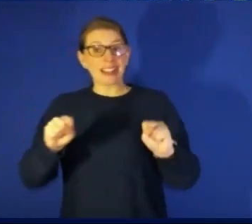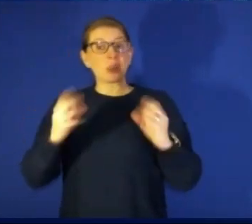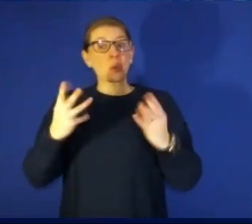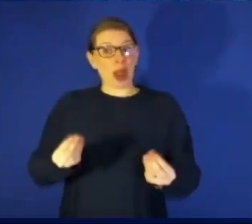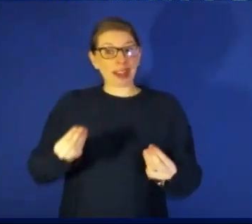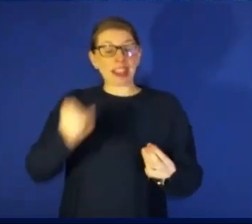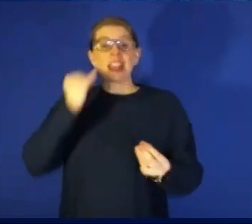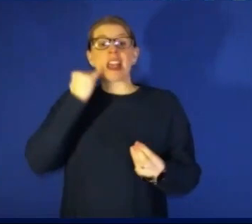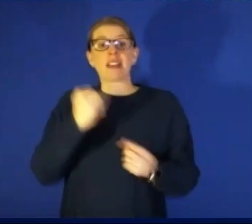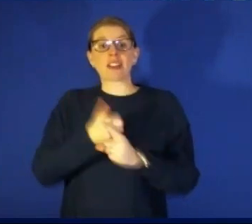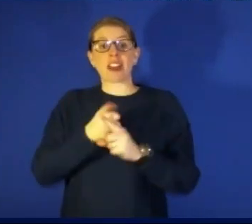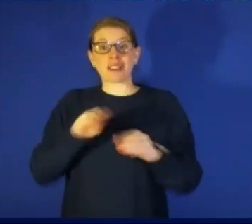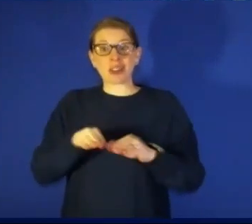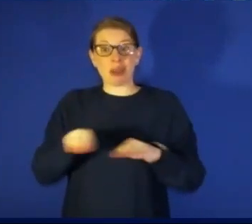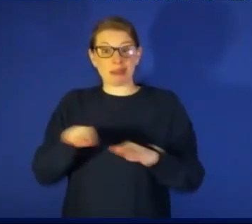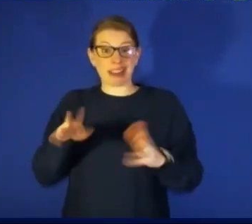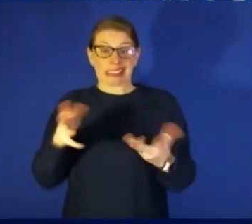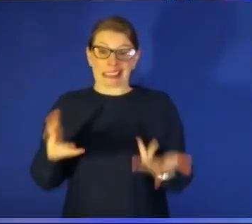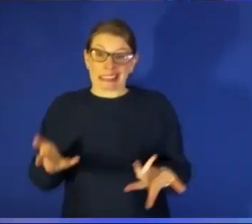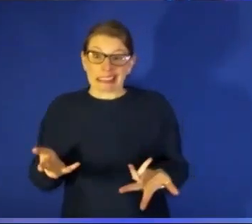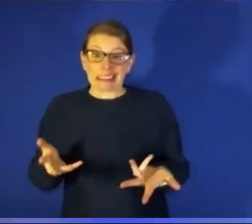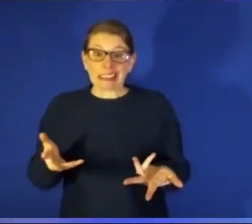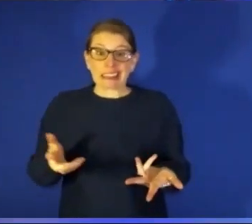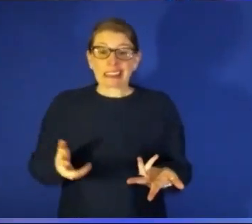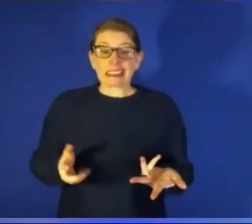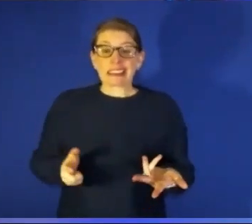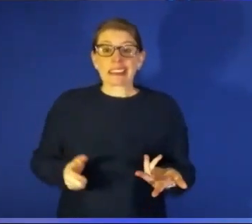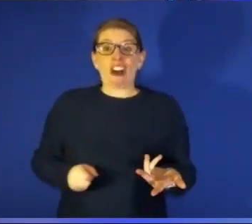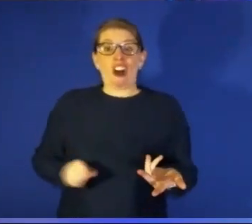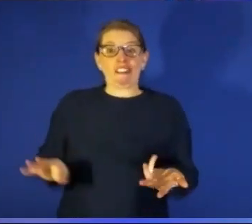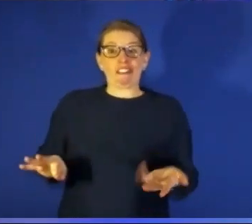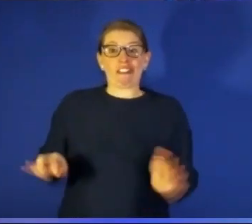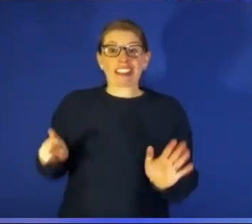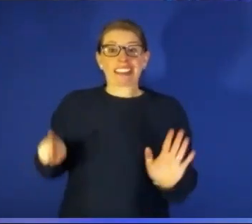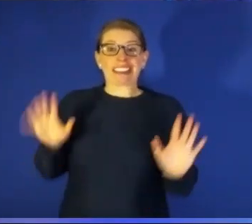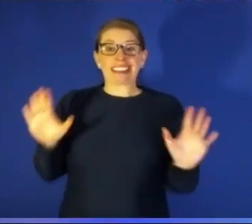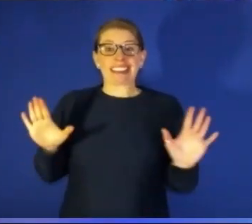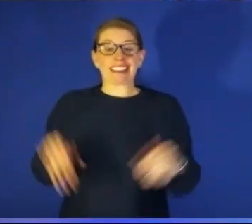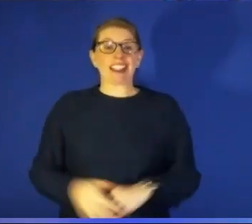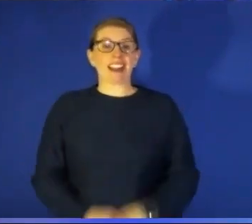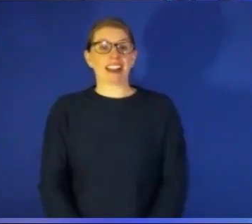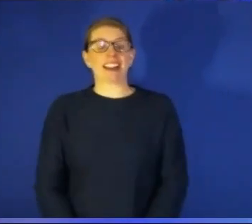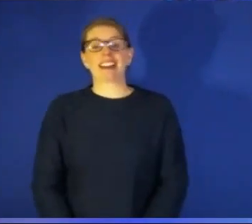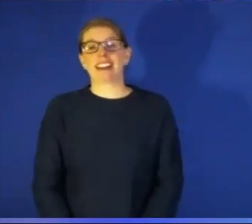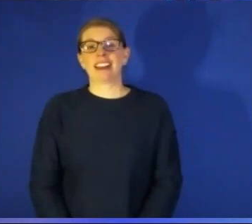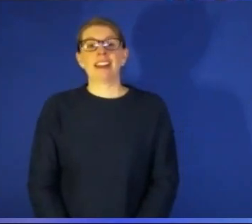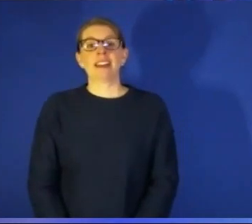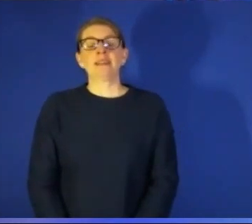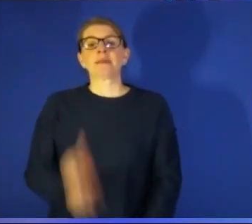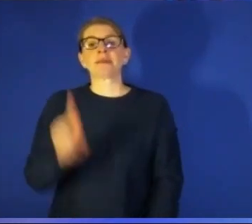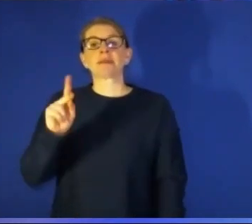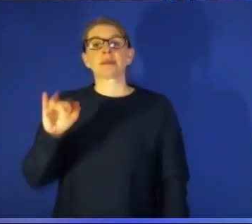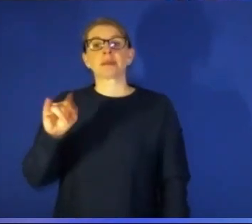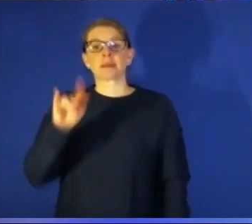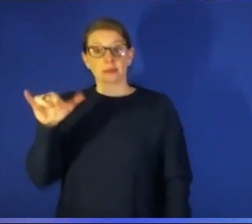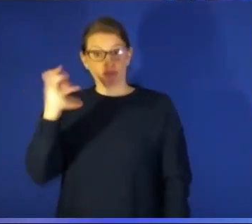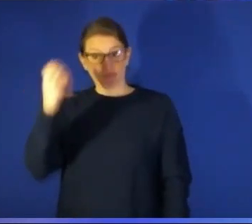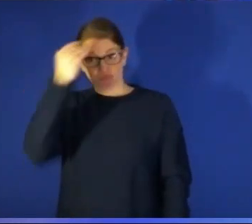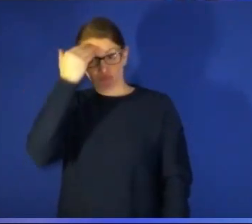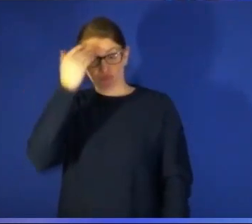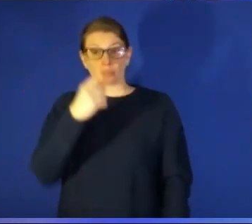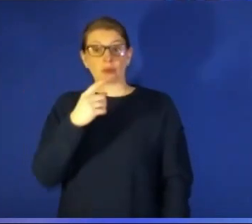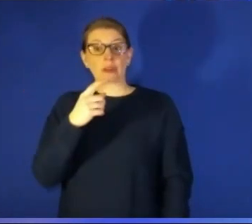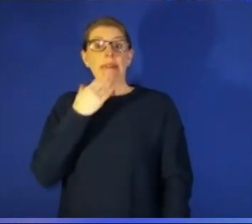going swimming or scuba diving, take them off. Yeah, don't do it. Okay, Kitty wants to know, is the risk of diabetes more